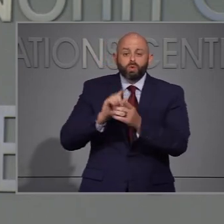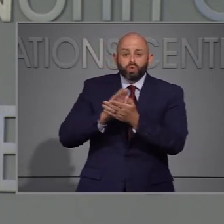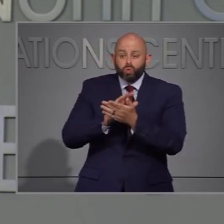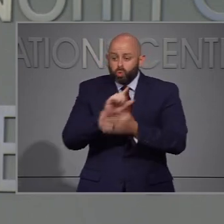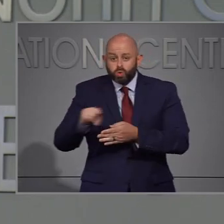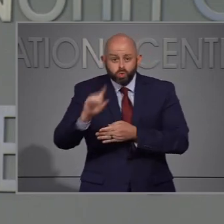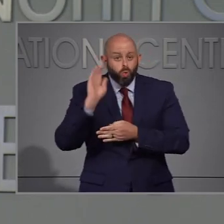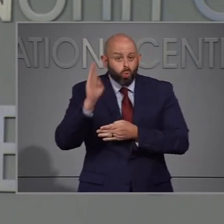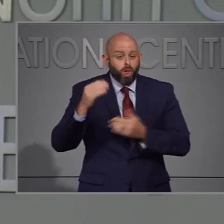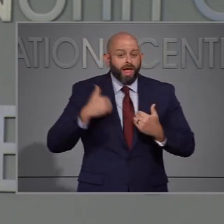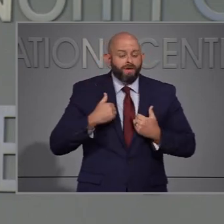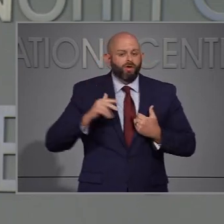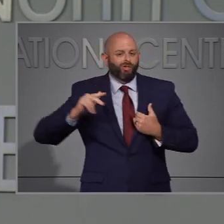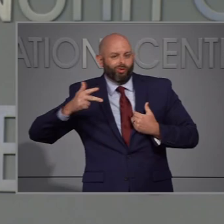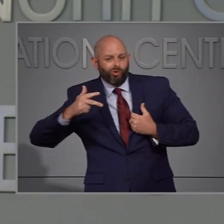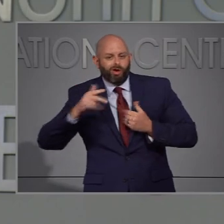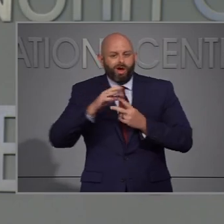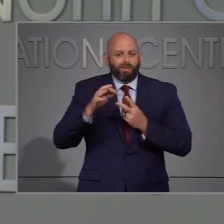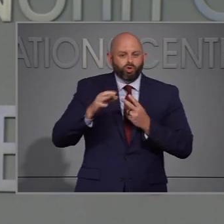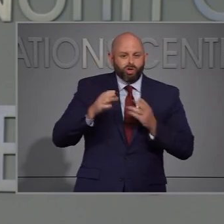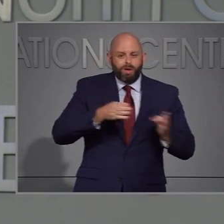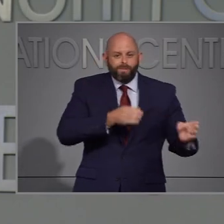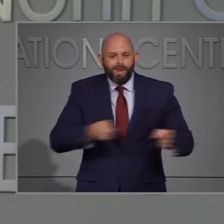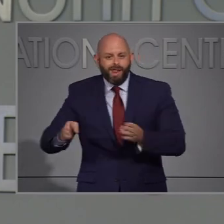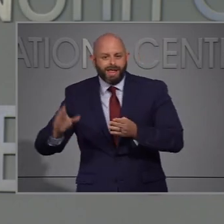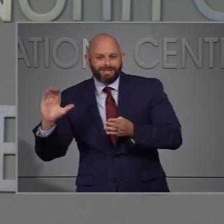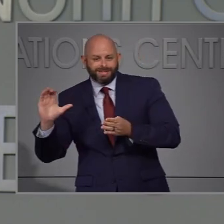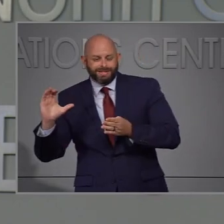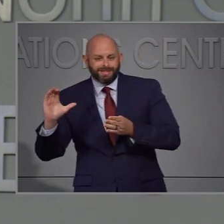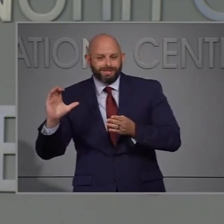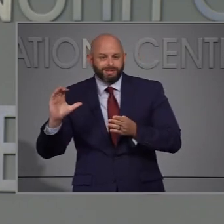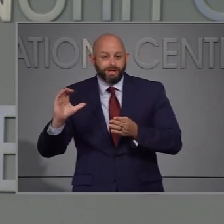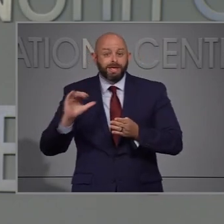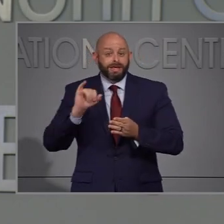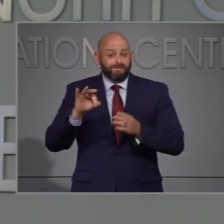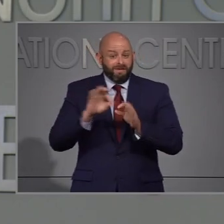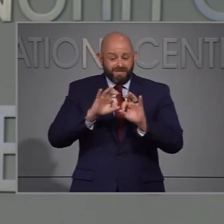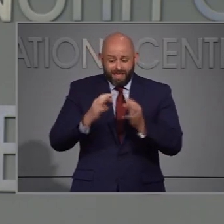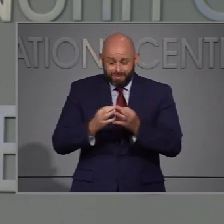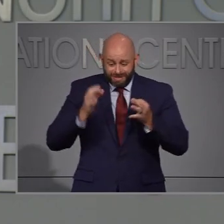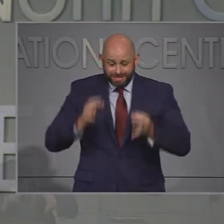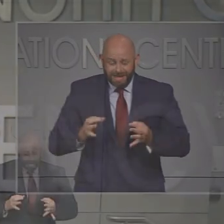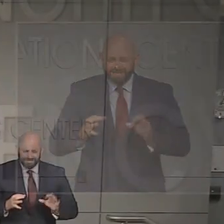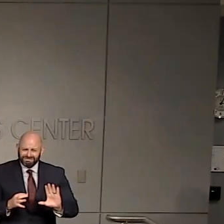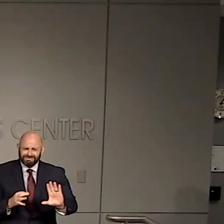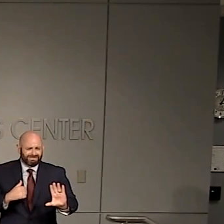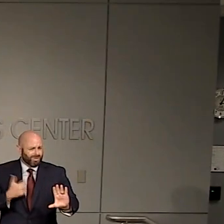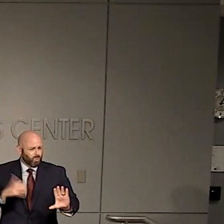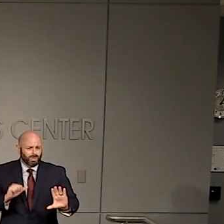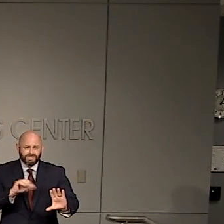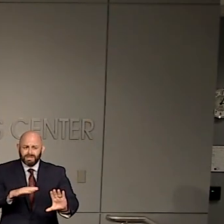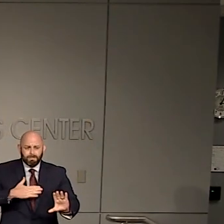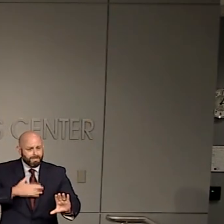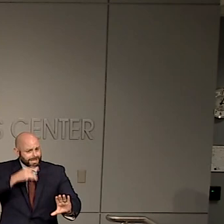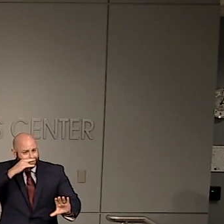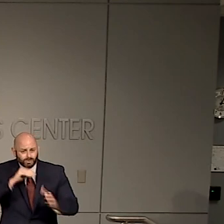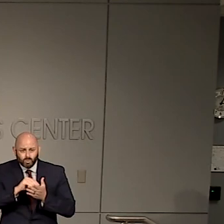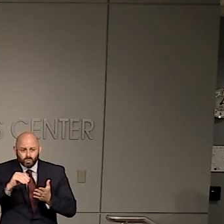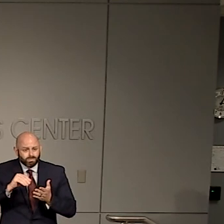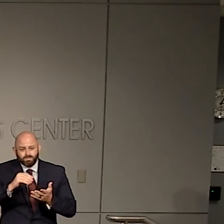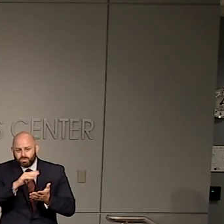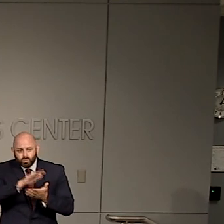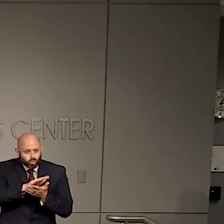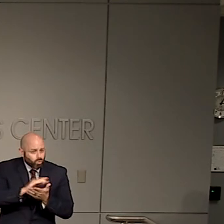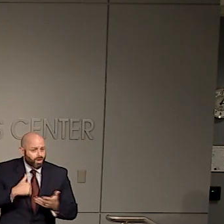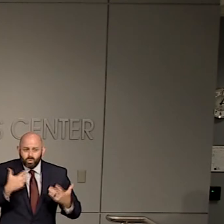of Plan C, all remote learning, if that's best for them. Now, I know parents